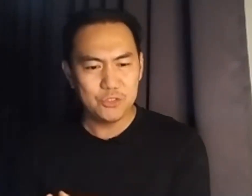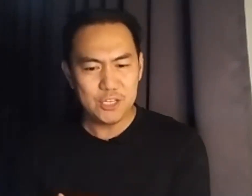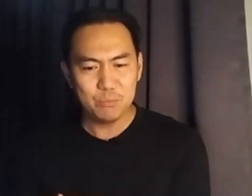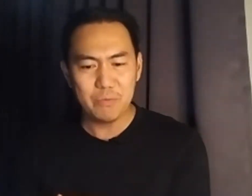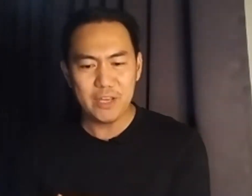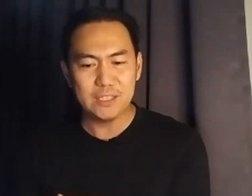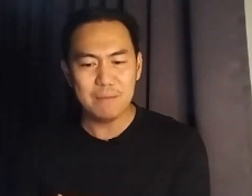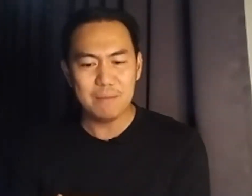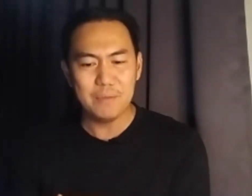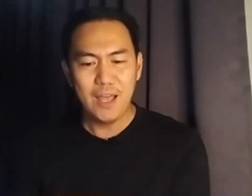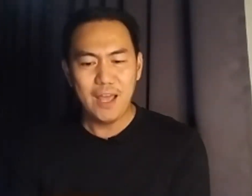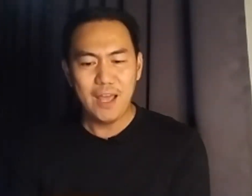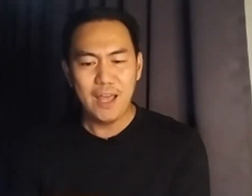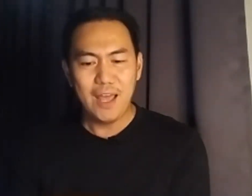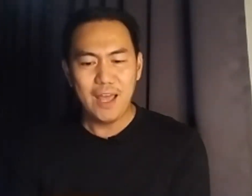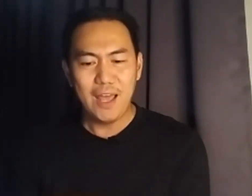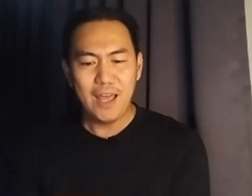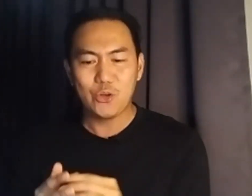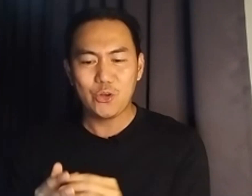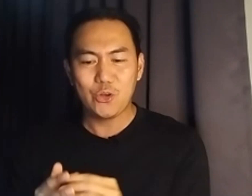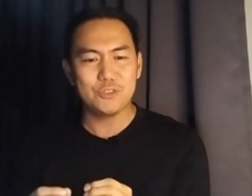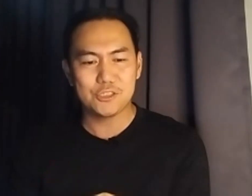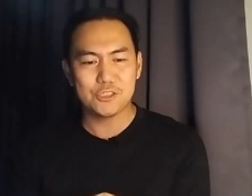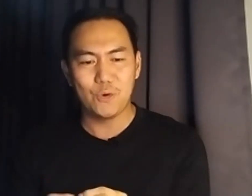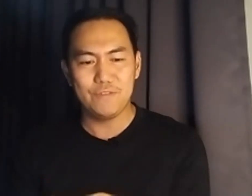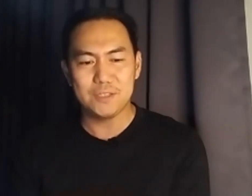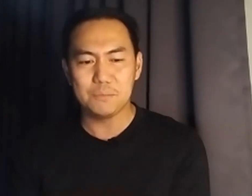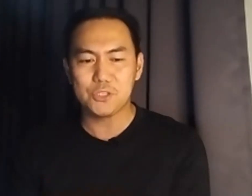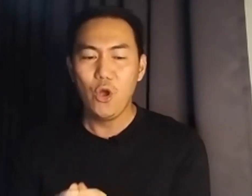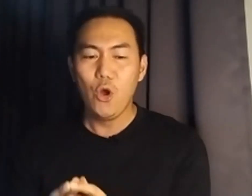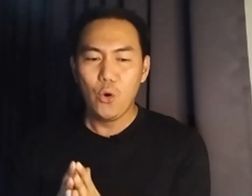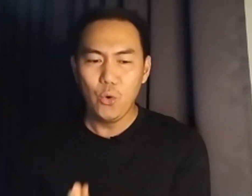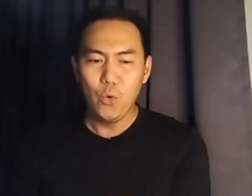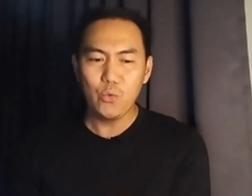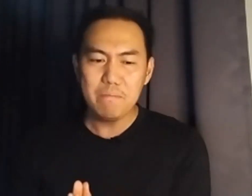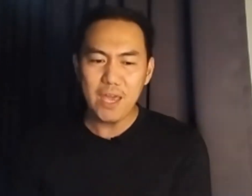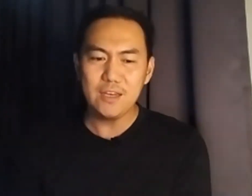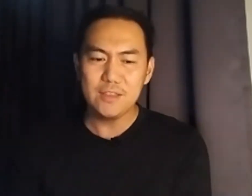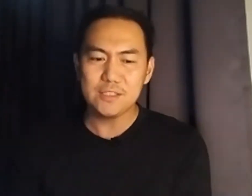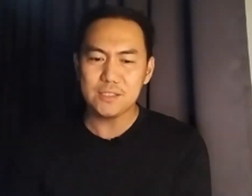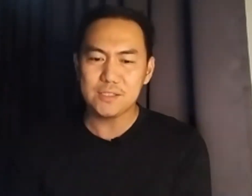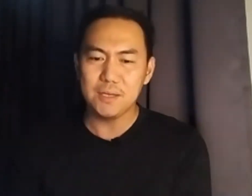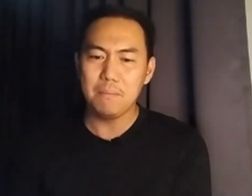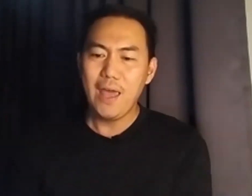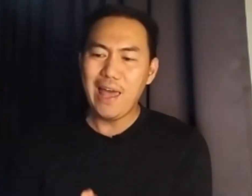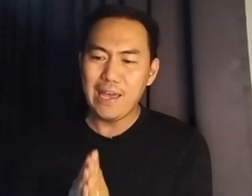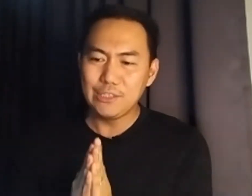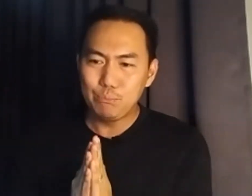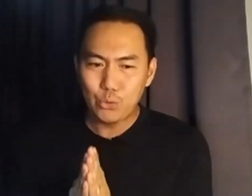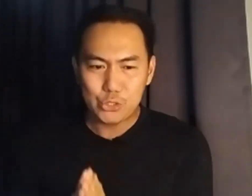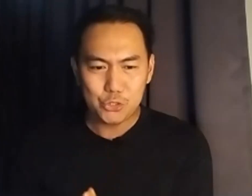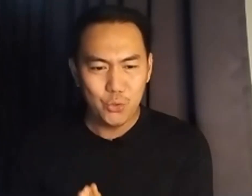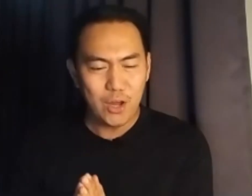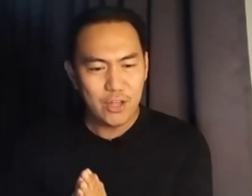also need to be re-examined, and constant protection for victims who remain in the system